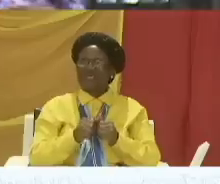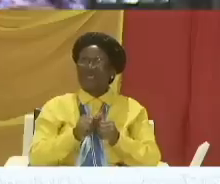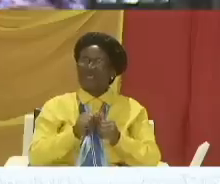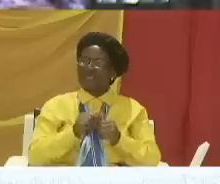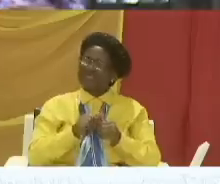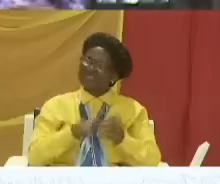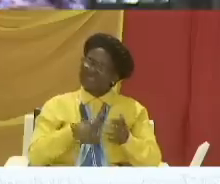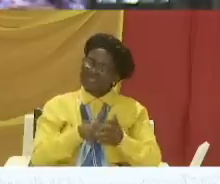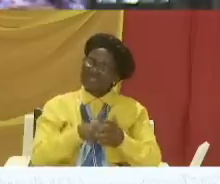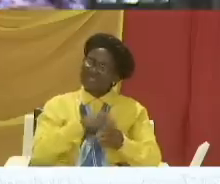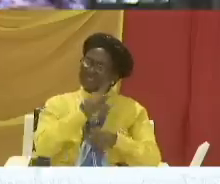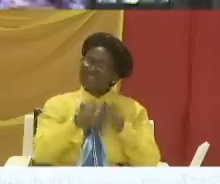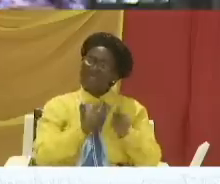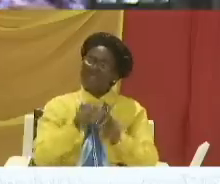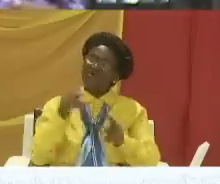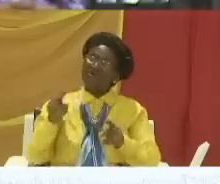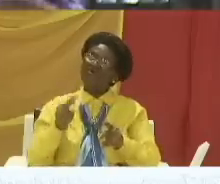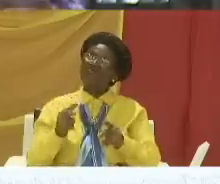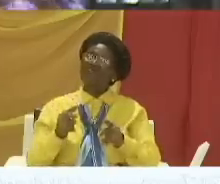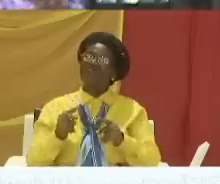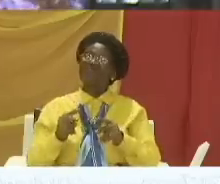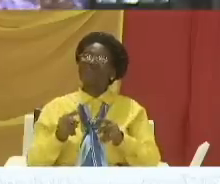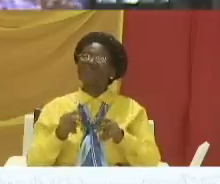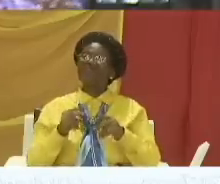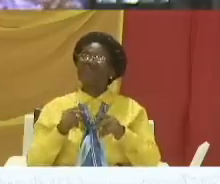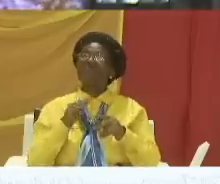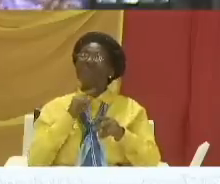there is the covenant of healing.